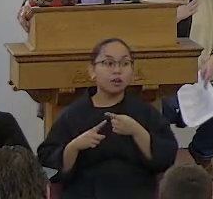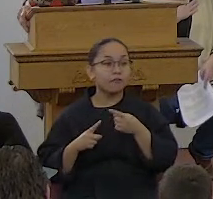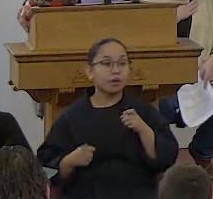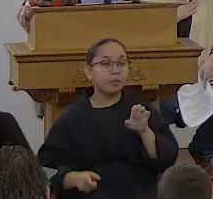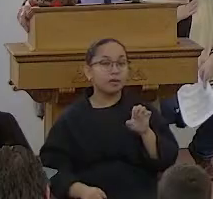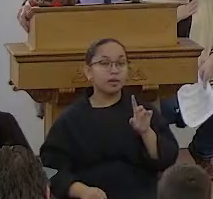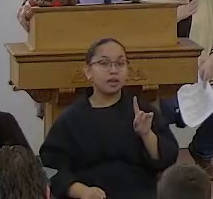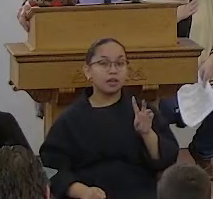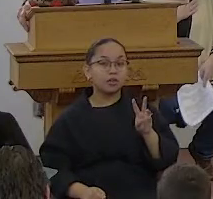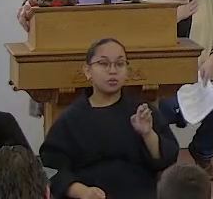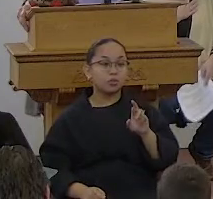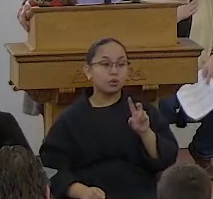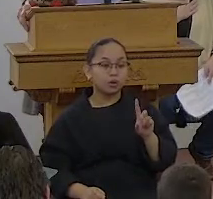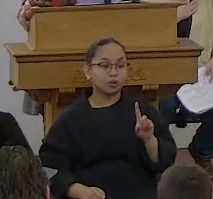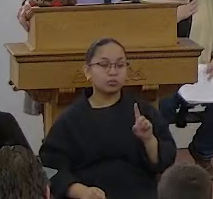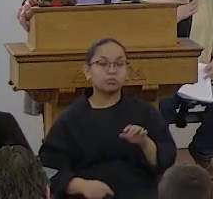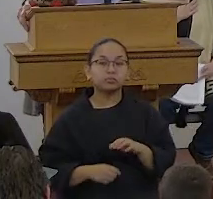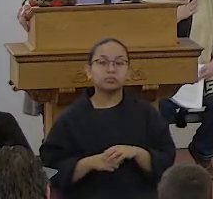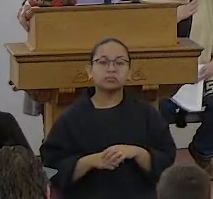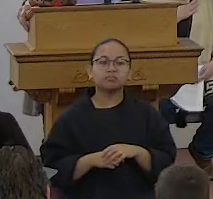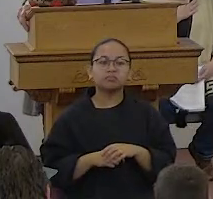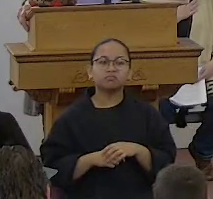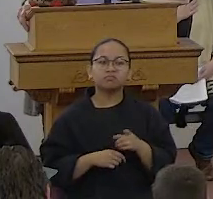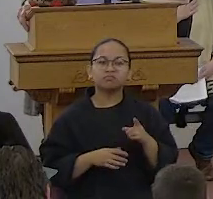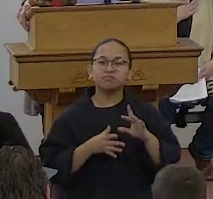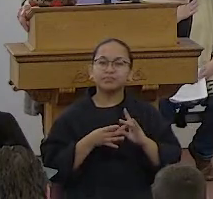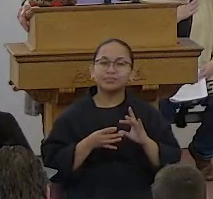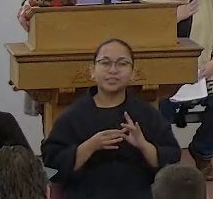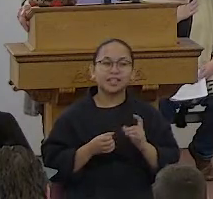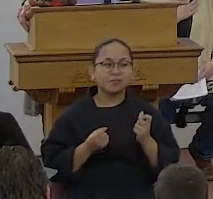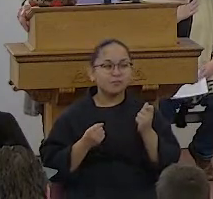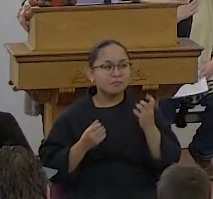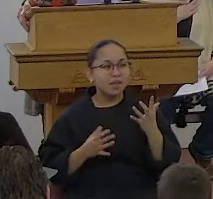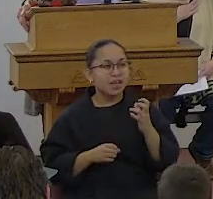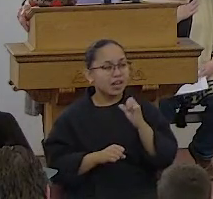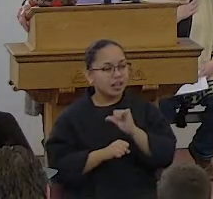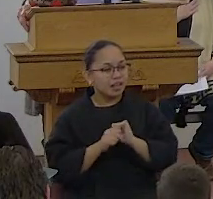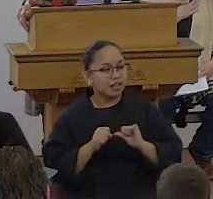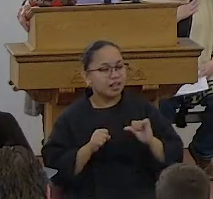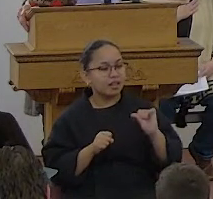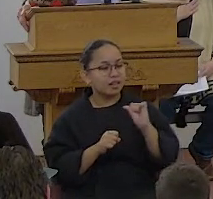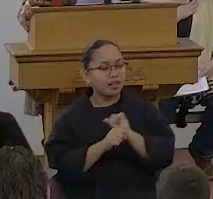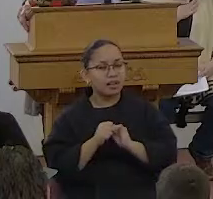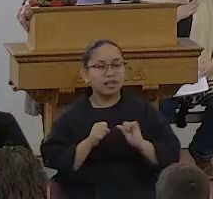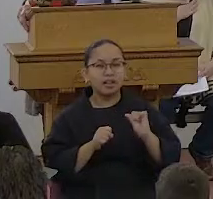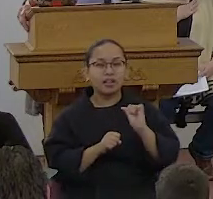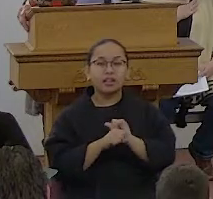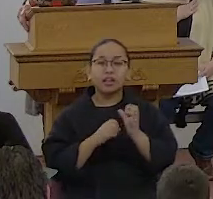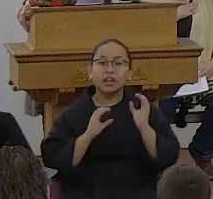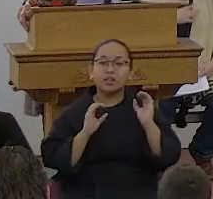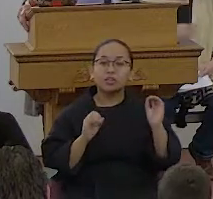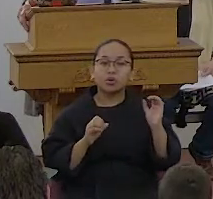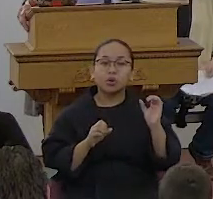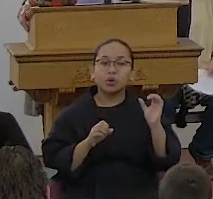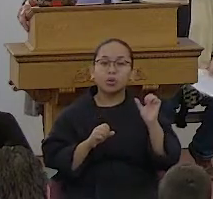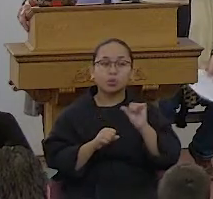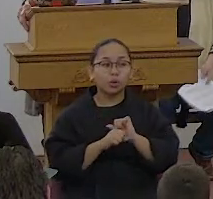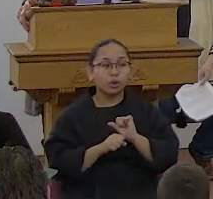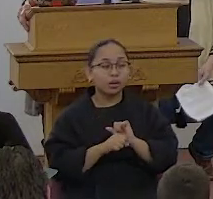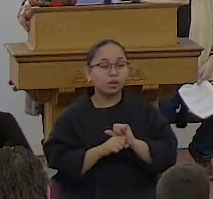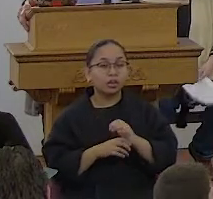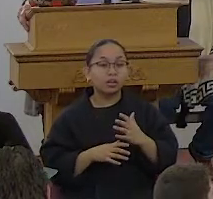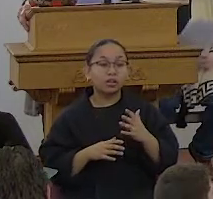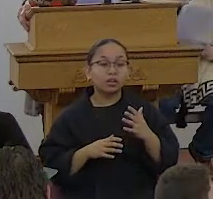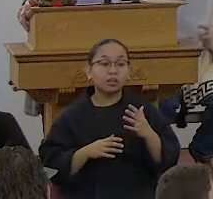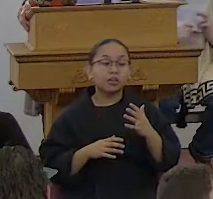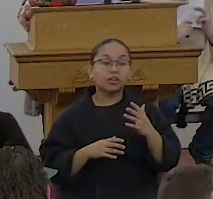Bay. After months of hard work, after unemployment, and with the help of my wife, Jen,